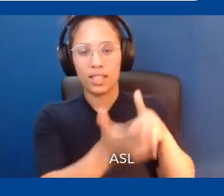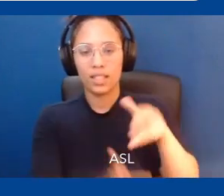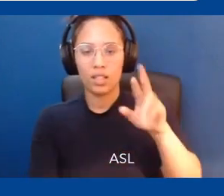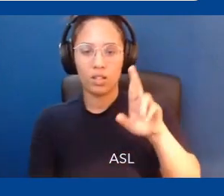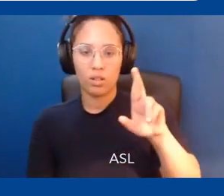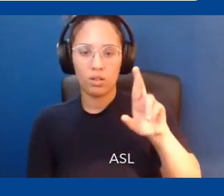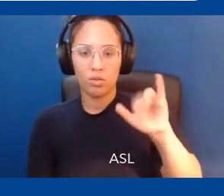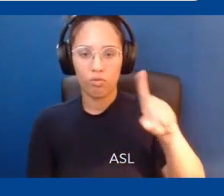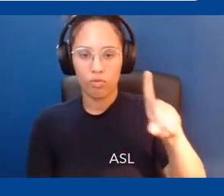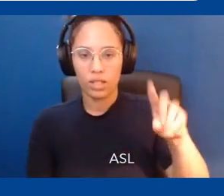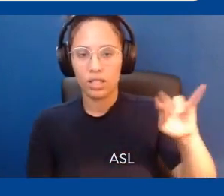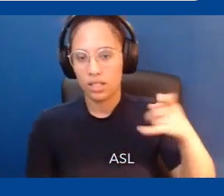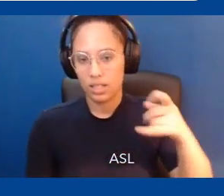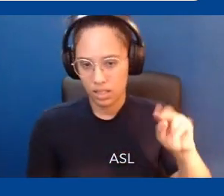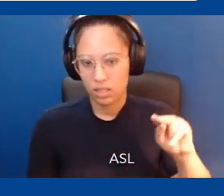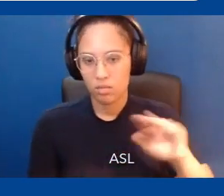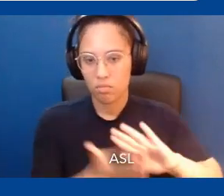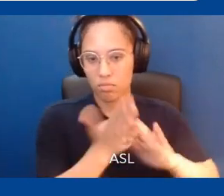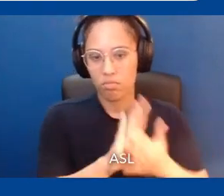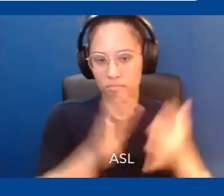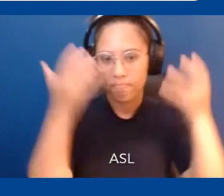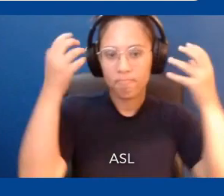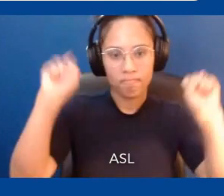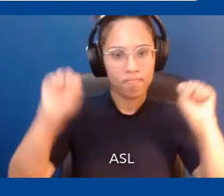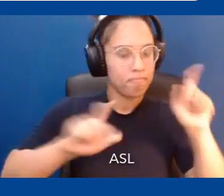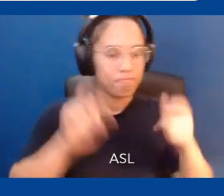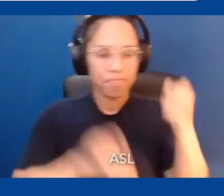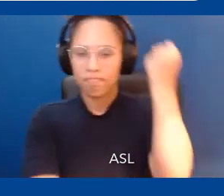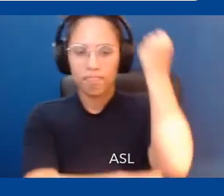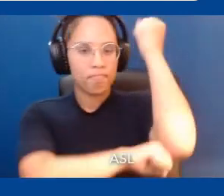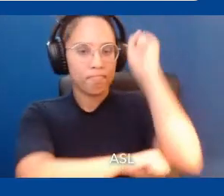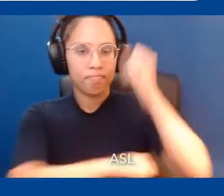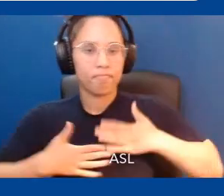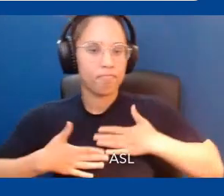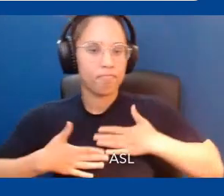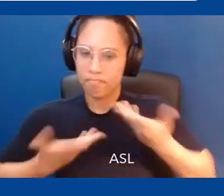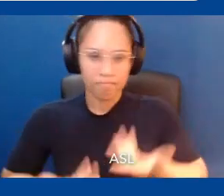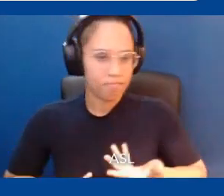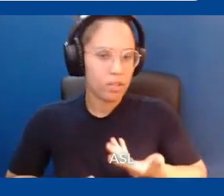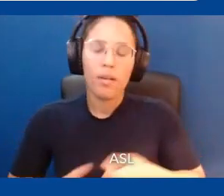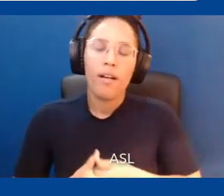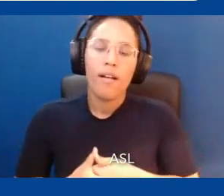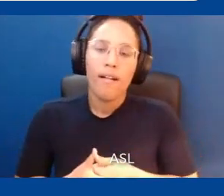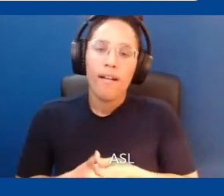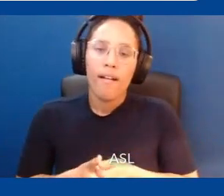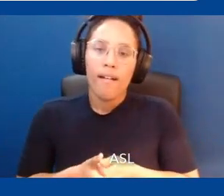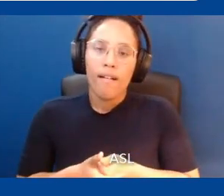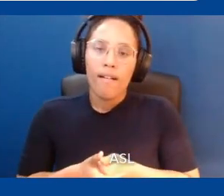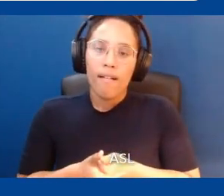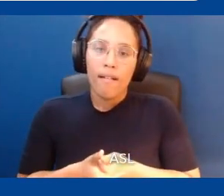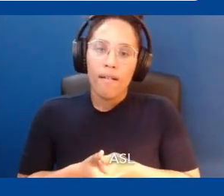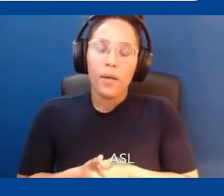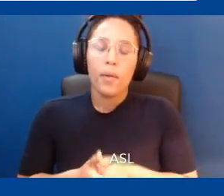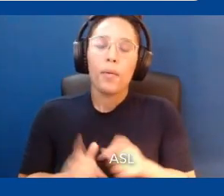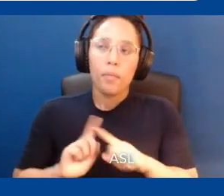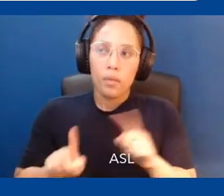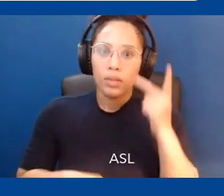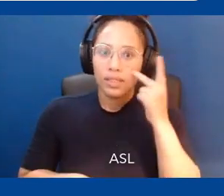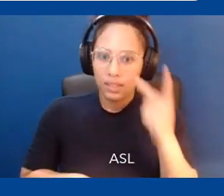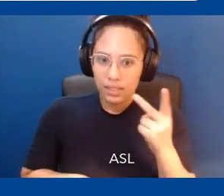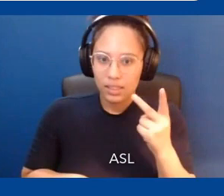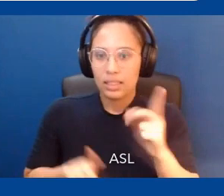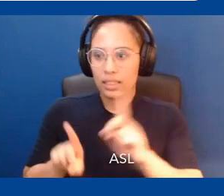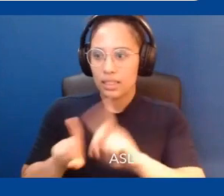And just fascinating interactions, perspectives, being recorded from